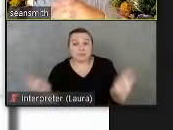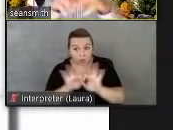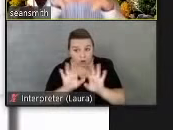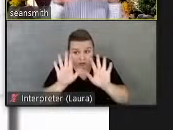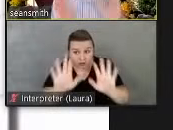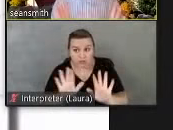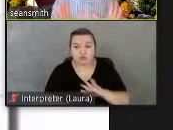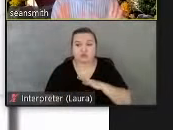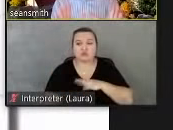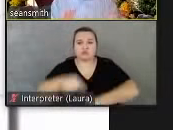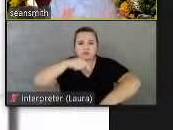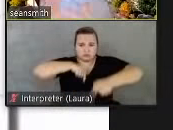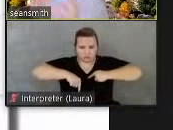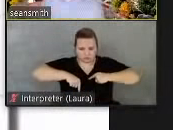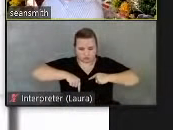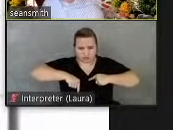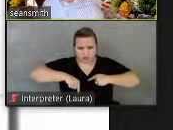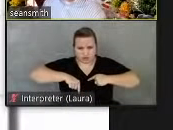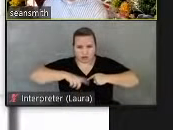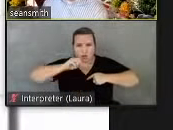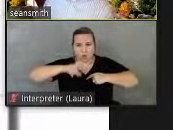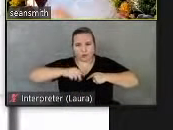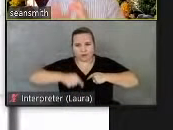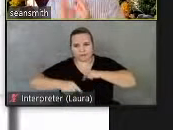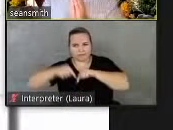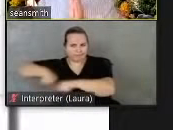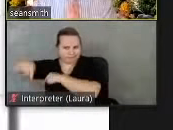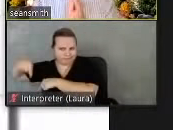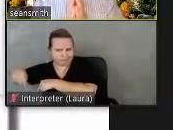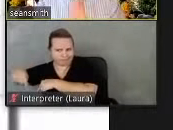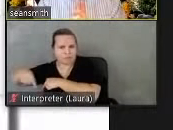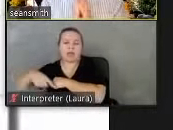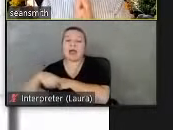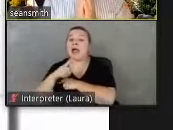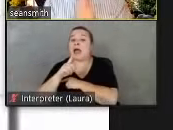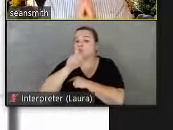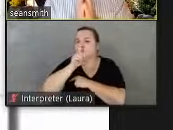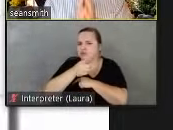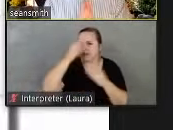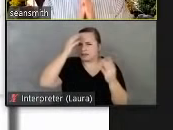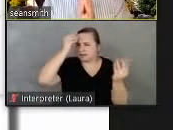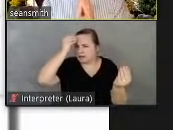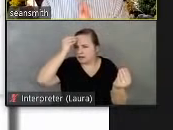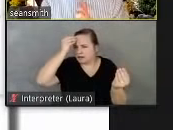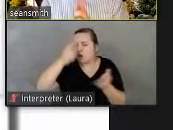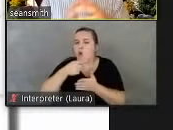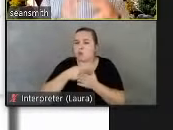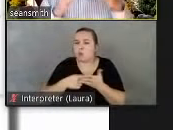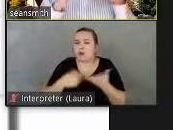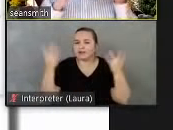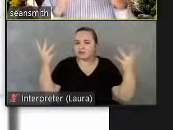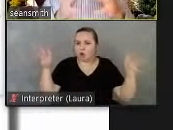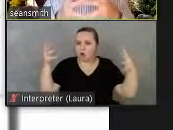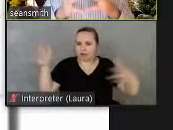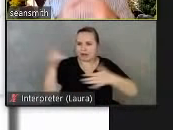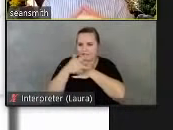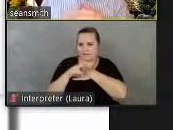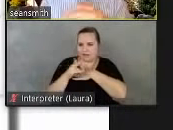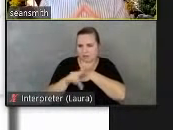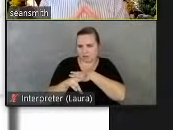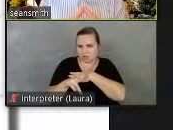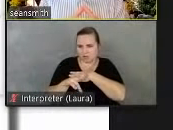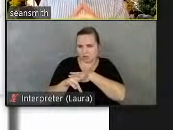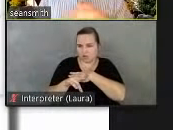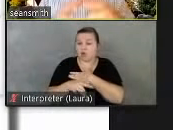take a step back or take a step sideways and really consider what is already out there. Not only has the wheel